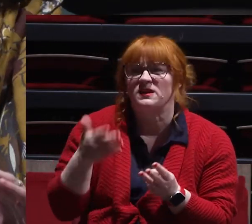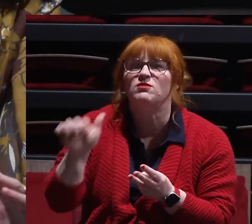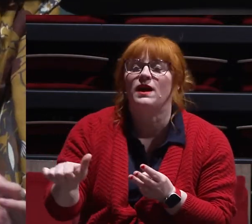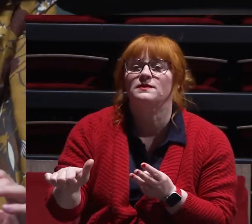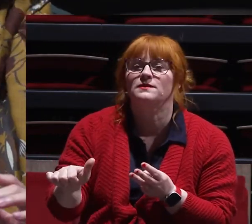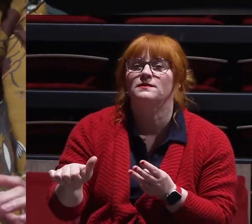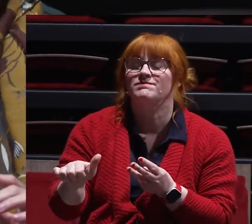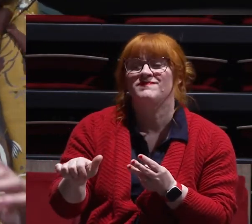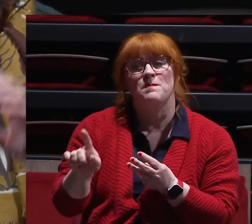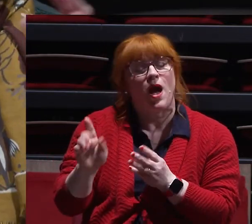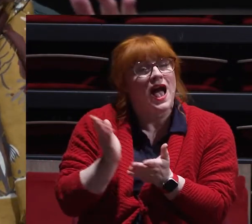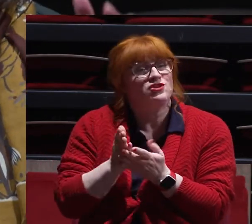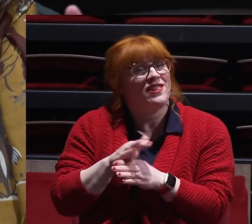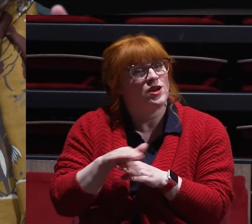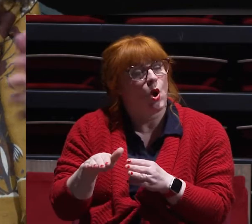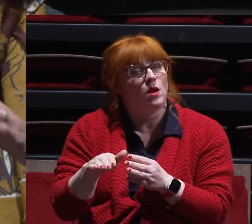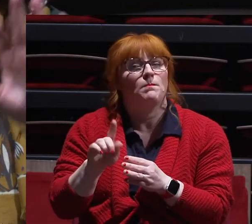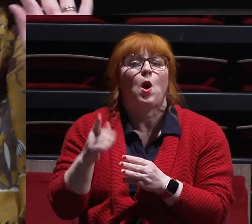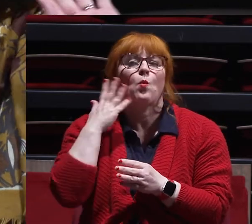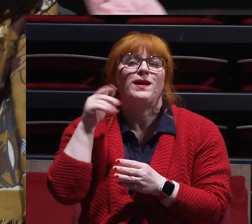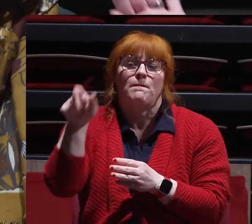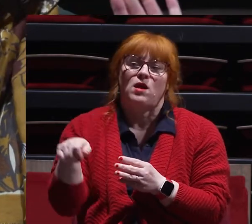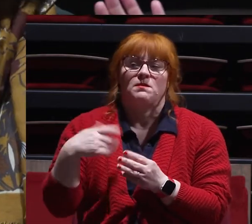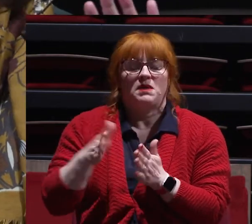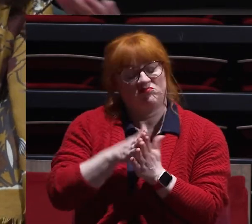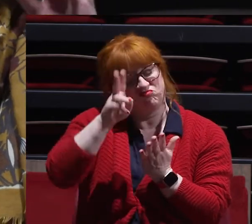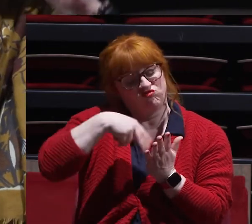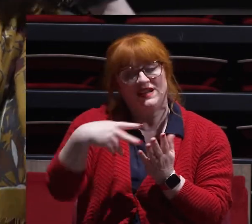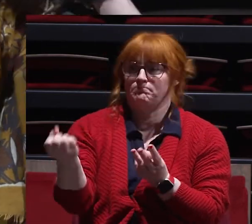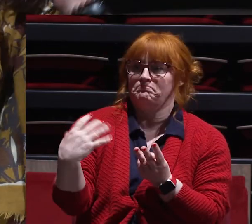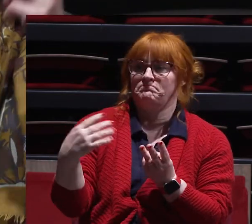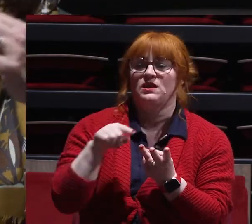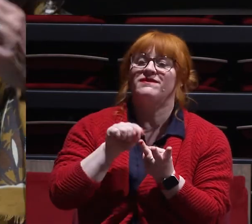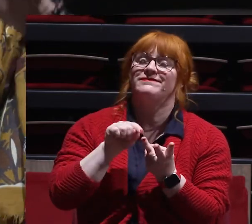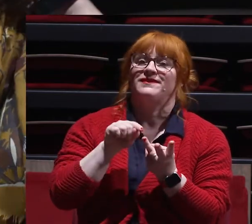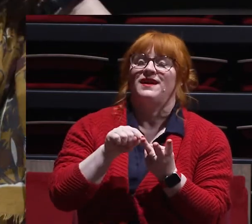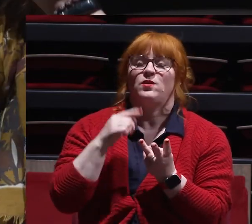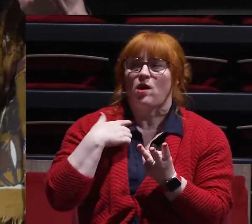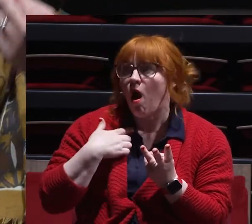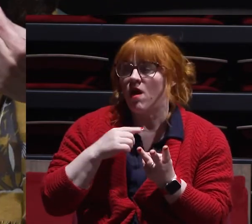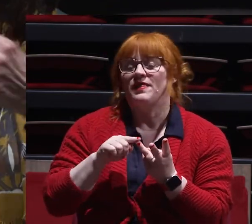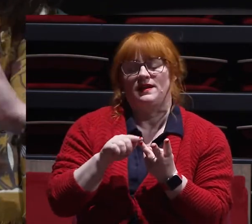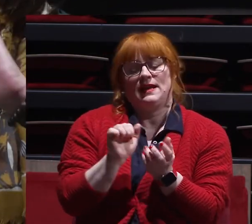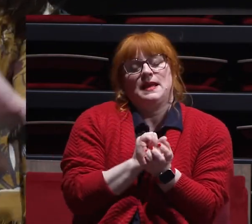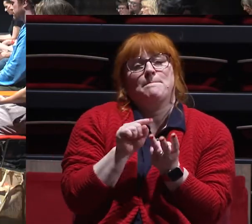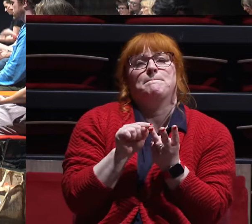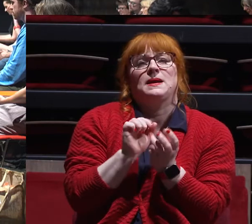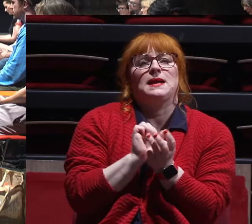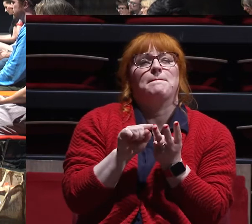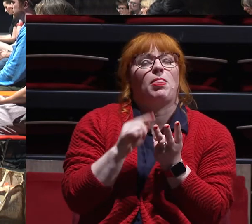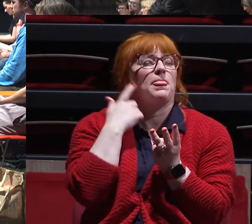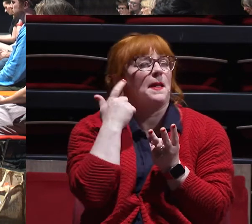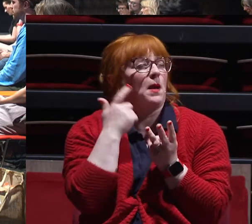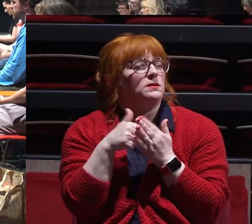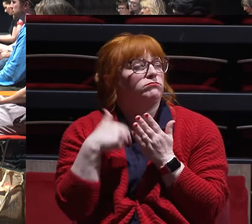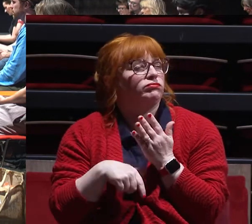for me, my instinct is always, oh, they must be right. Not necessarily, but that's one to sit with and really think about before you action